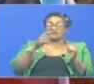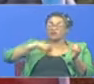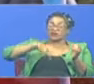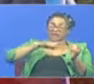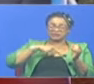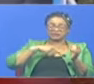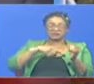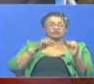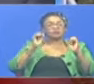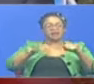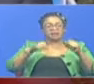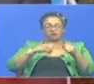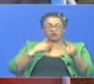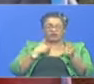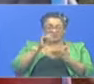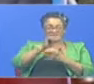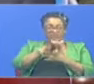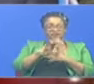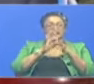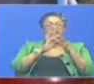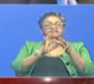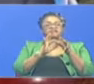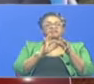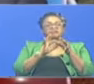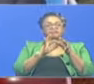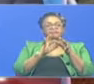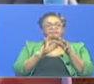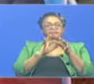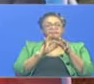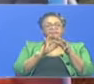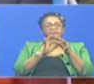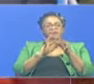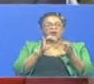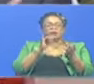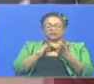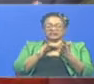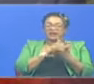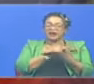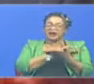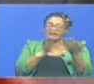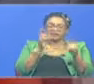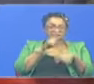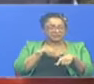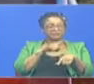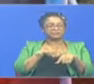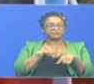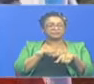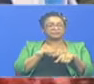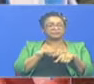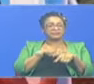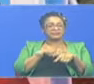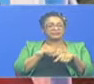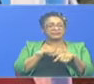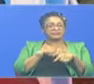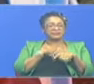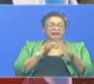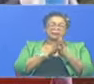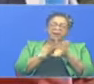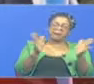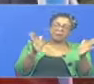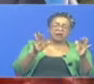cement that culture, to cement that practice, so that each and every time we are, in a public place